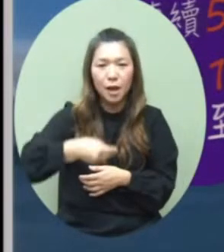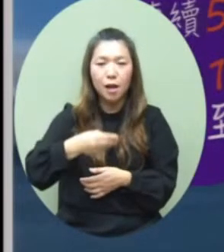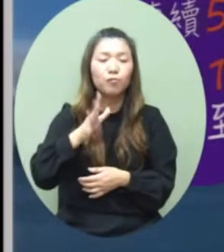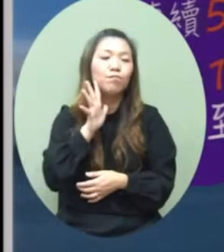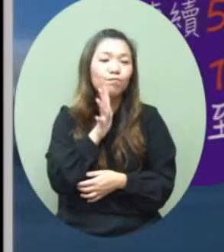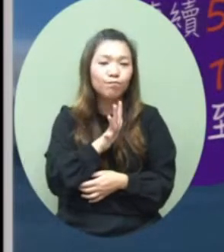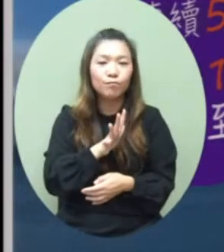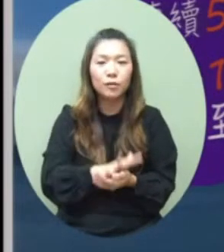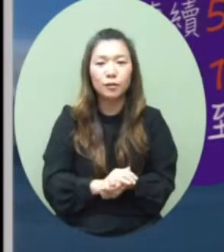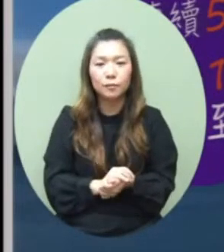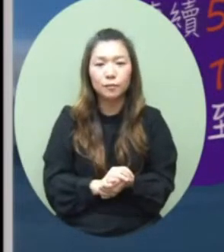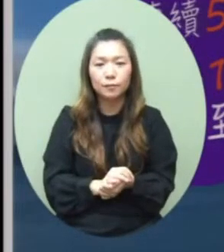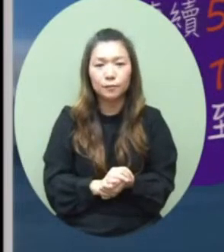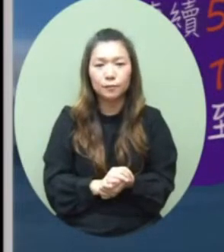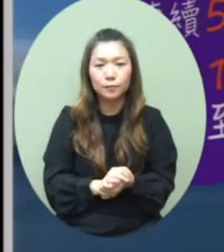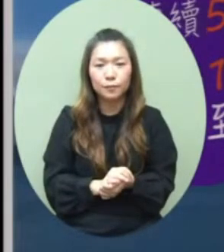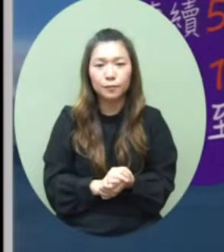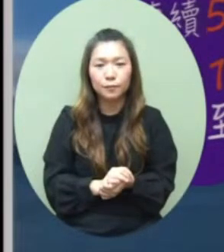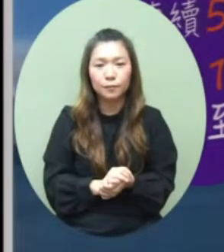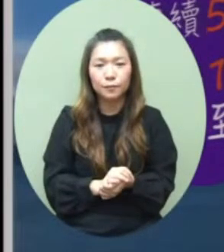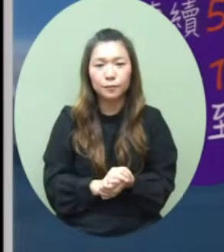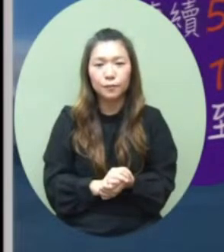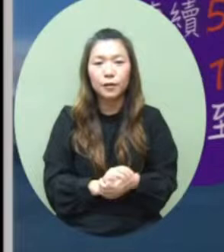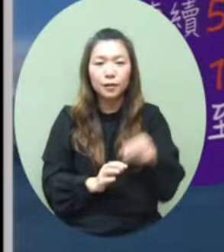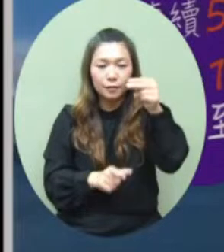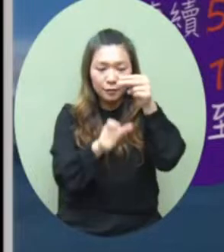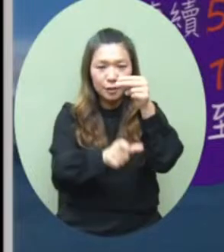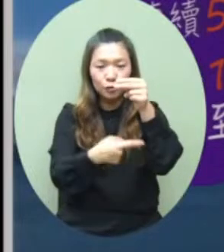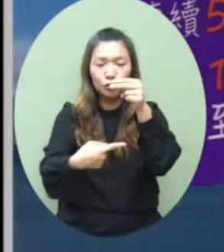row, starting from the 8th of July.